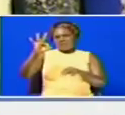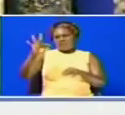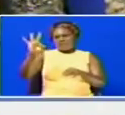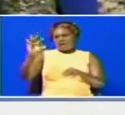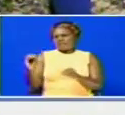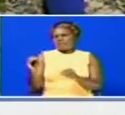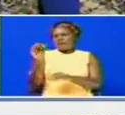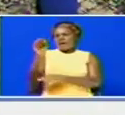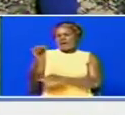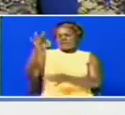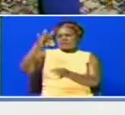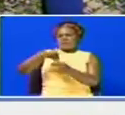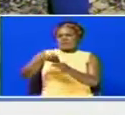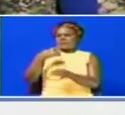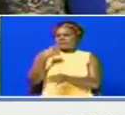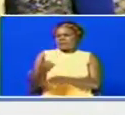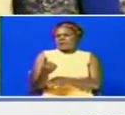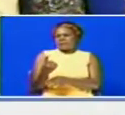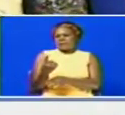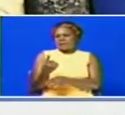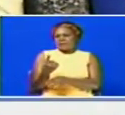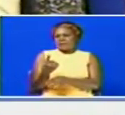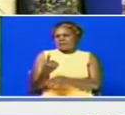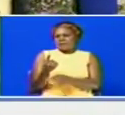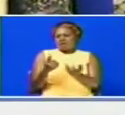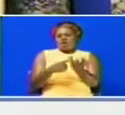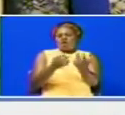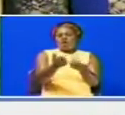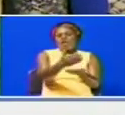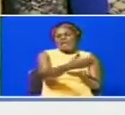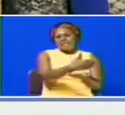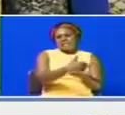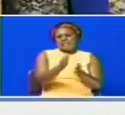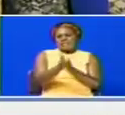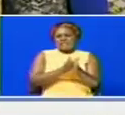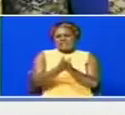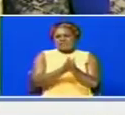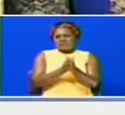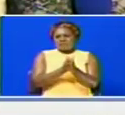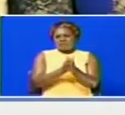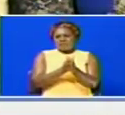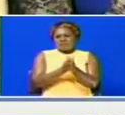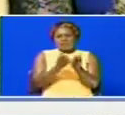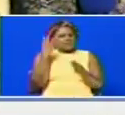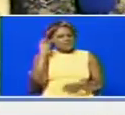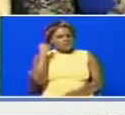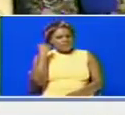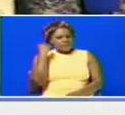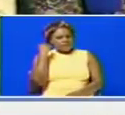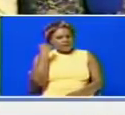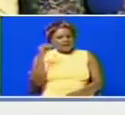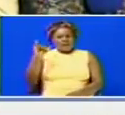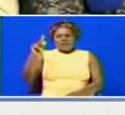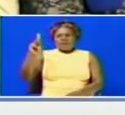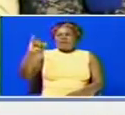asked about the voter turnout, he said they were still computing the figures. Interestingly, Yvonne, earlier we had been told the essence of the KEMS